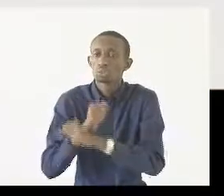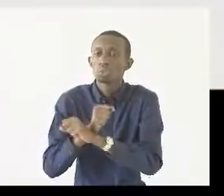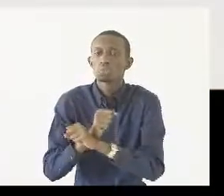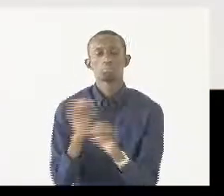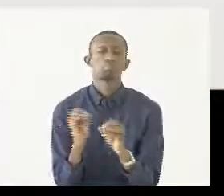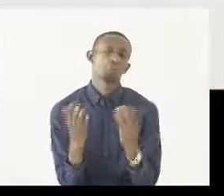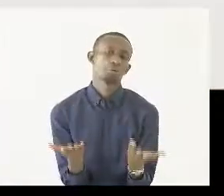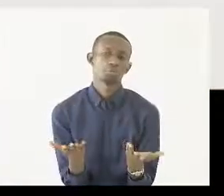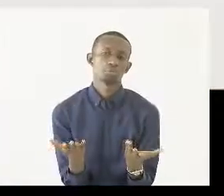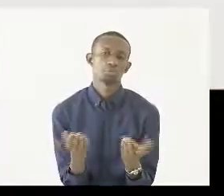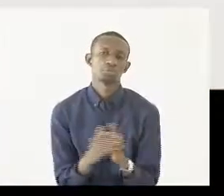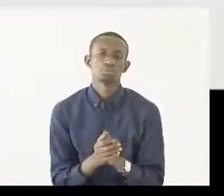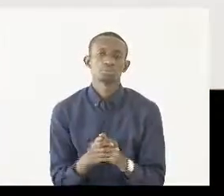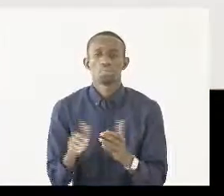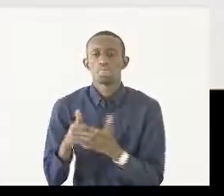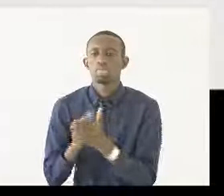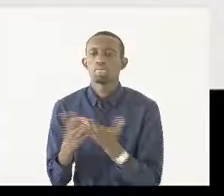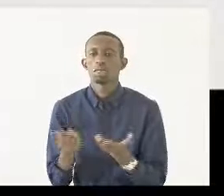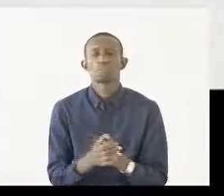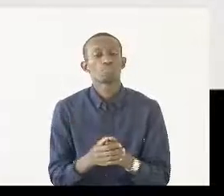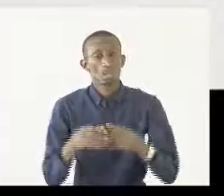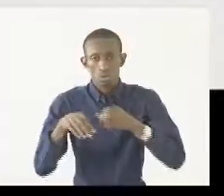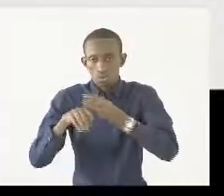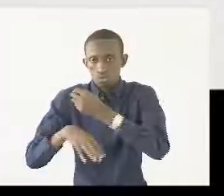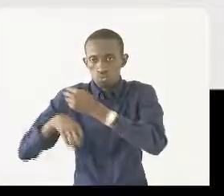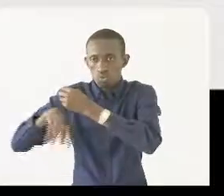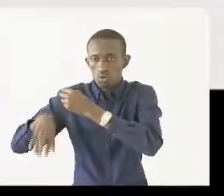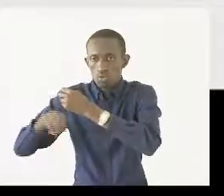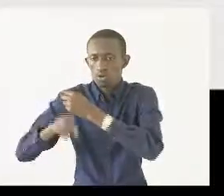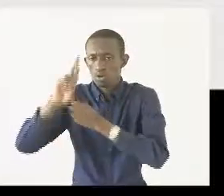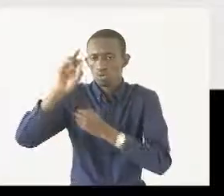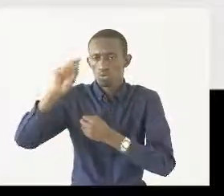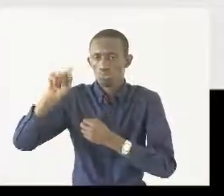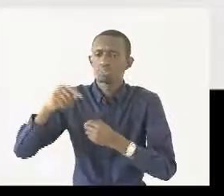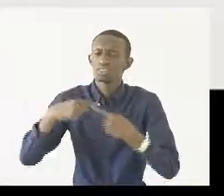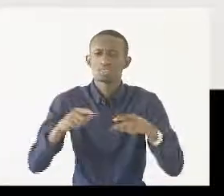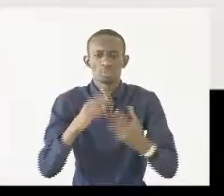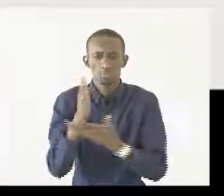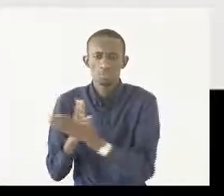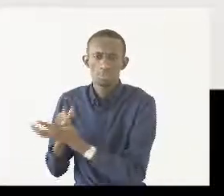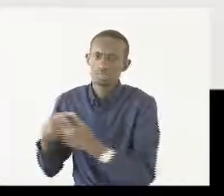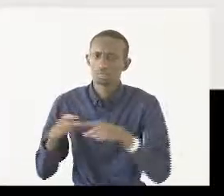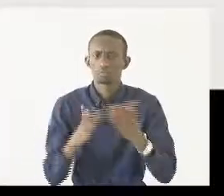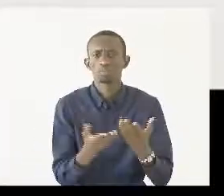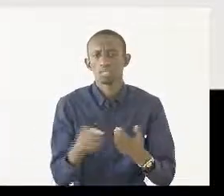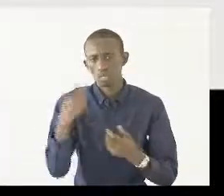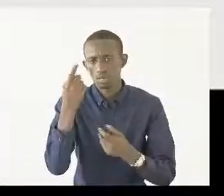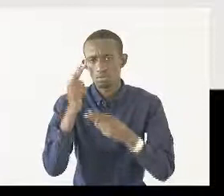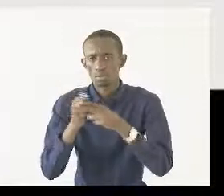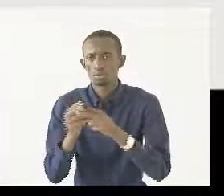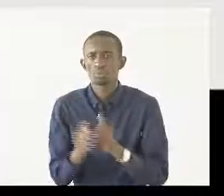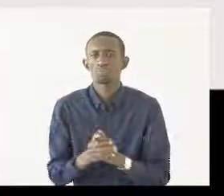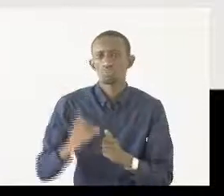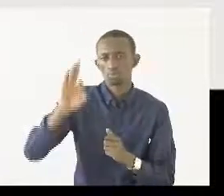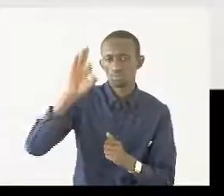And there are two main types of roots here. We have what we call fibrous root system, which